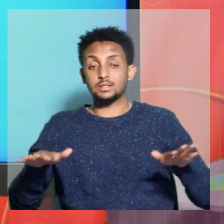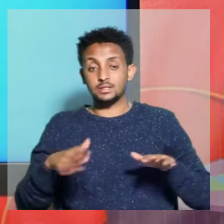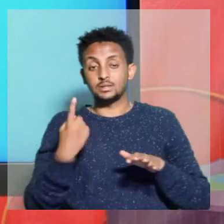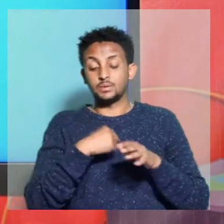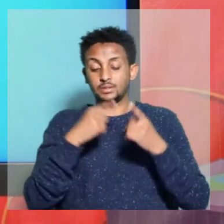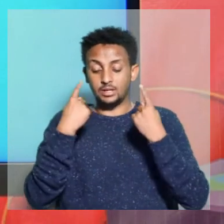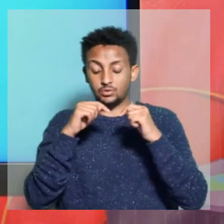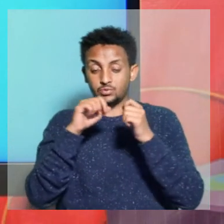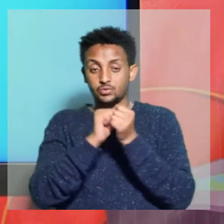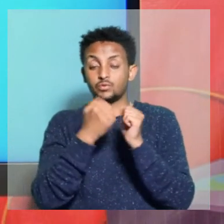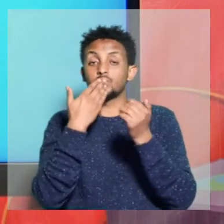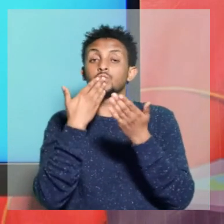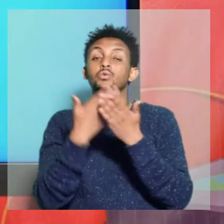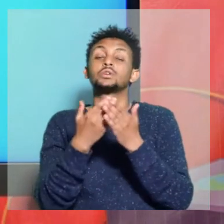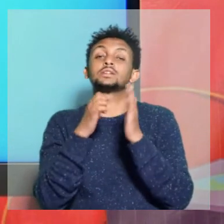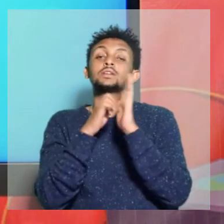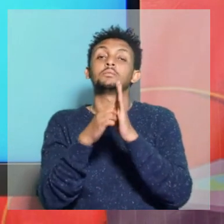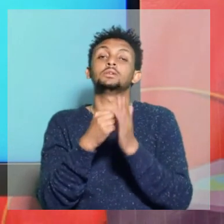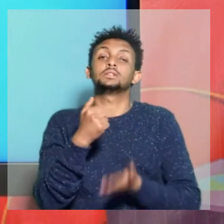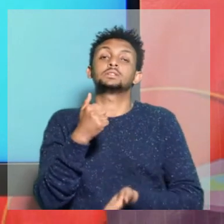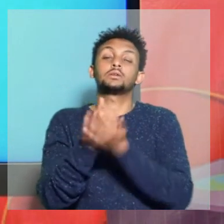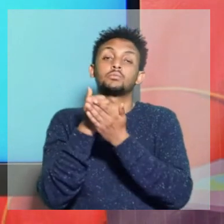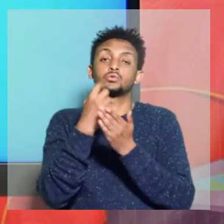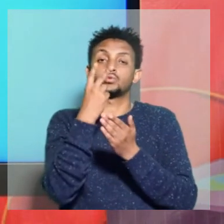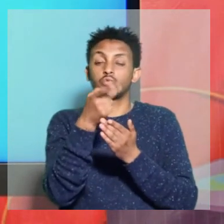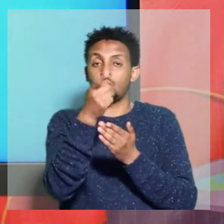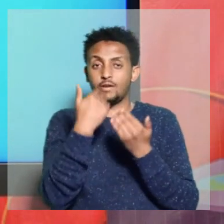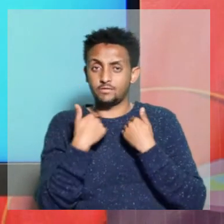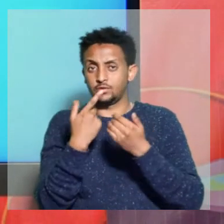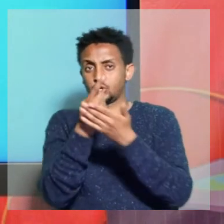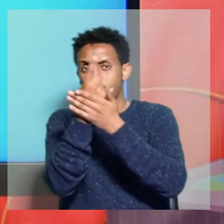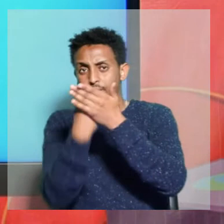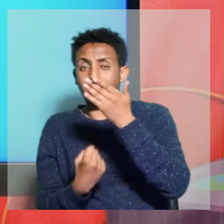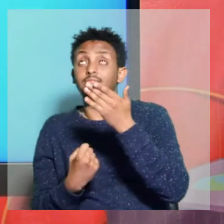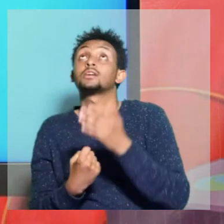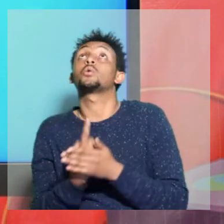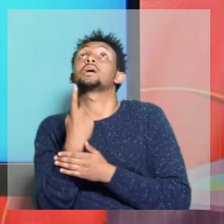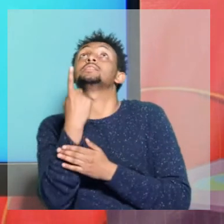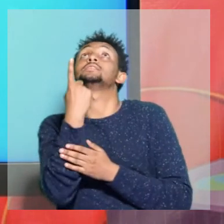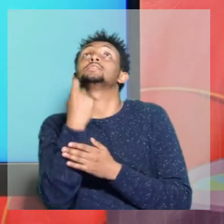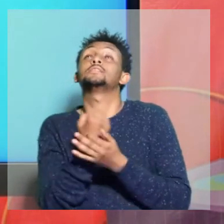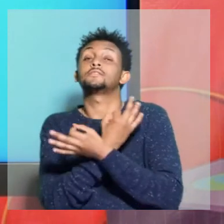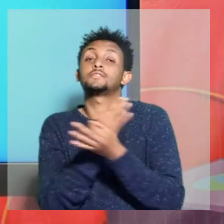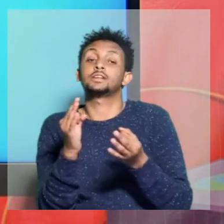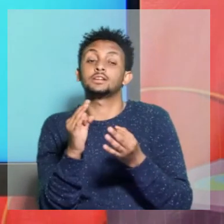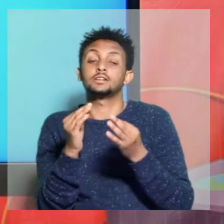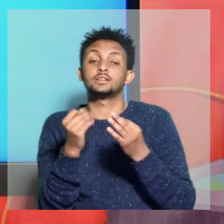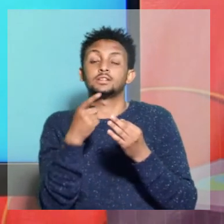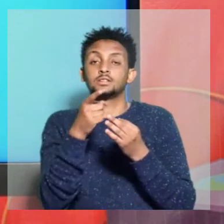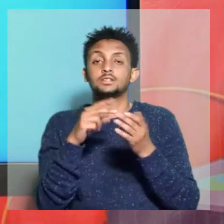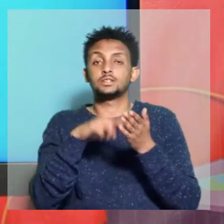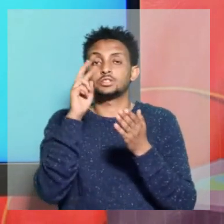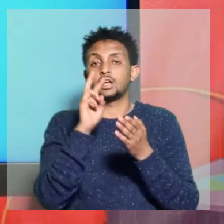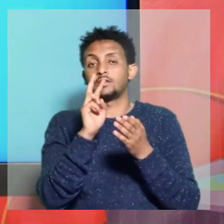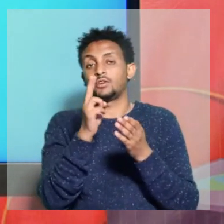to solve one good example here. Suppose you have a rocket moving in a free space has its